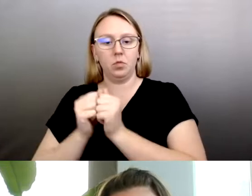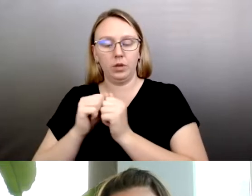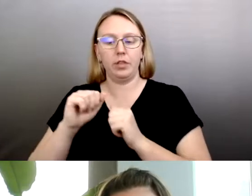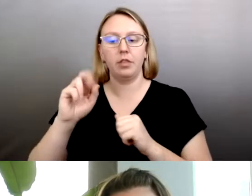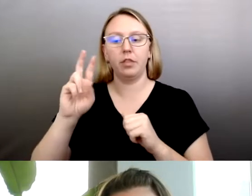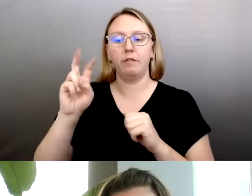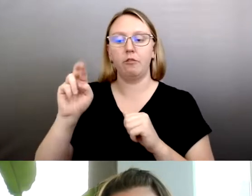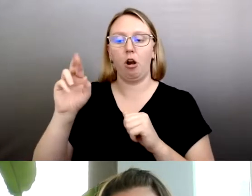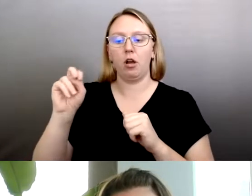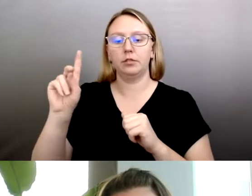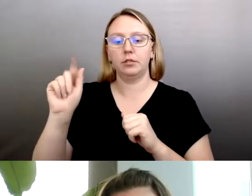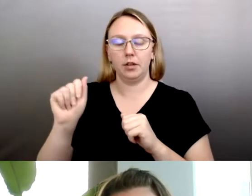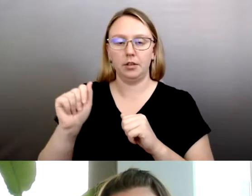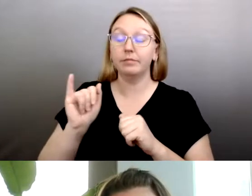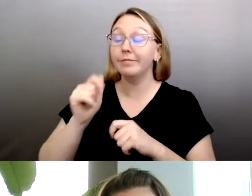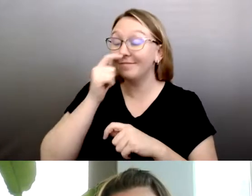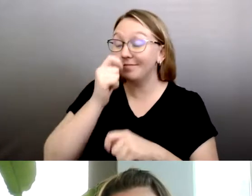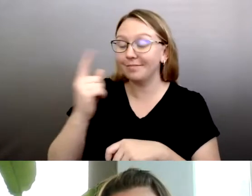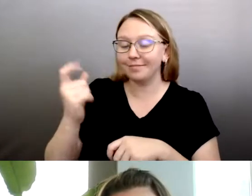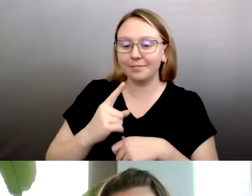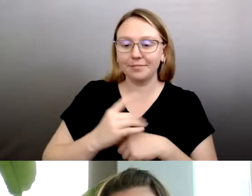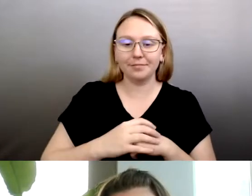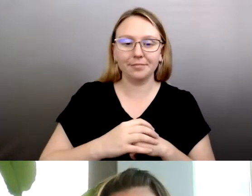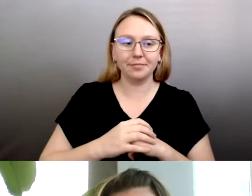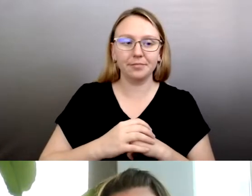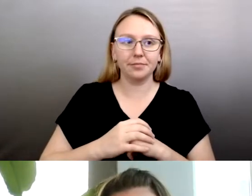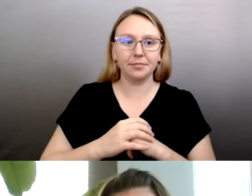Ooh, that's really interesting, actually.